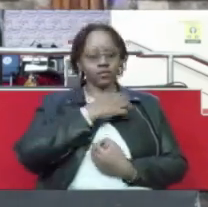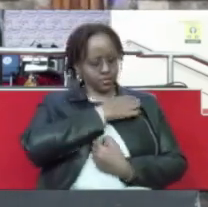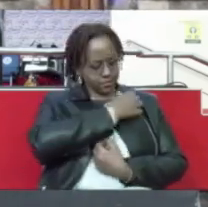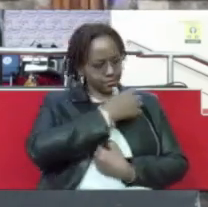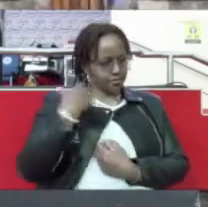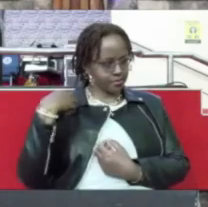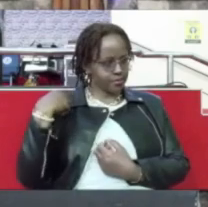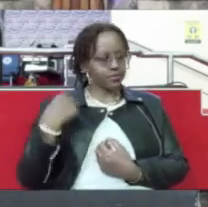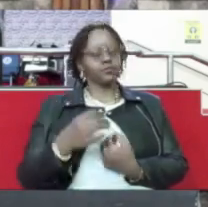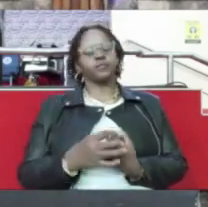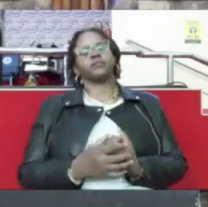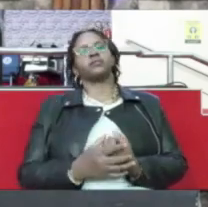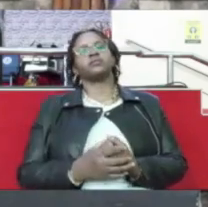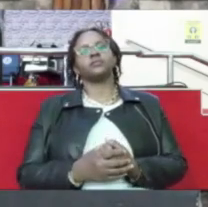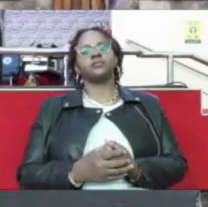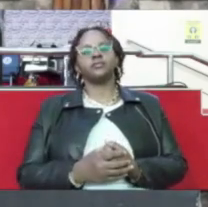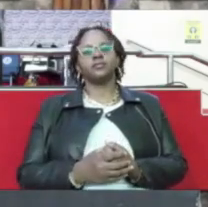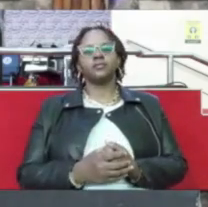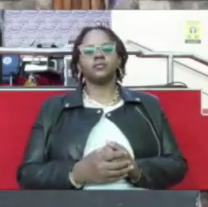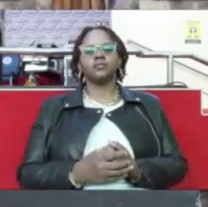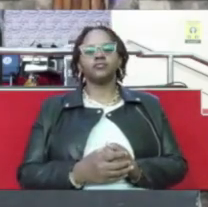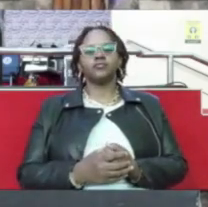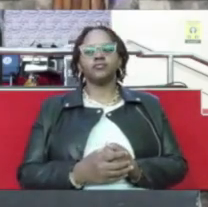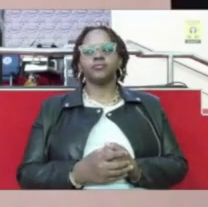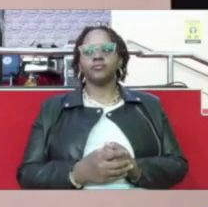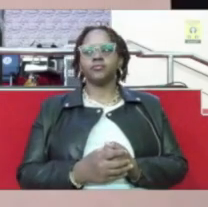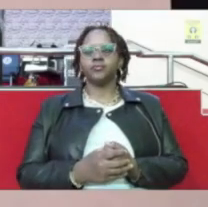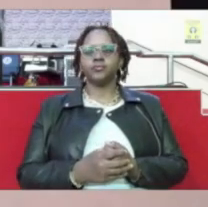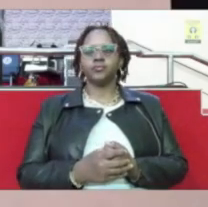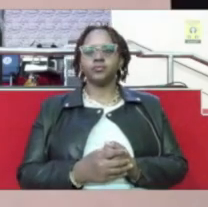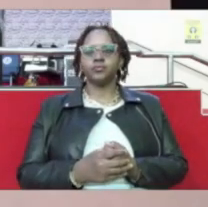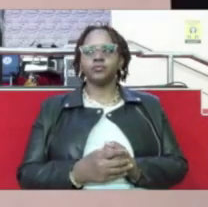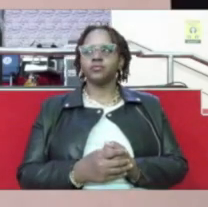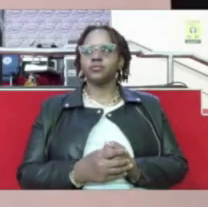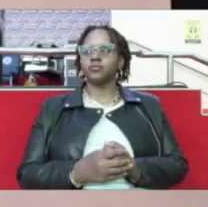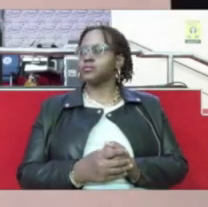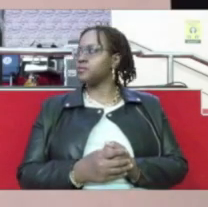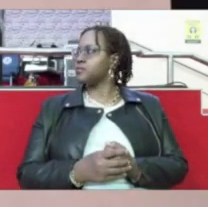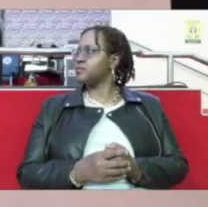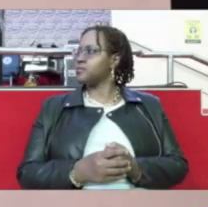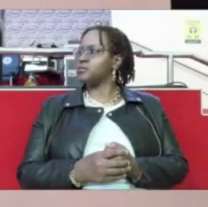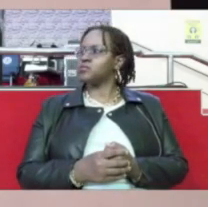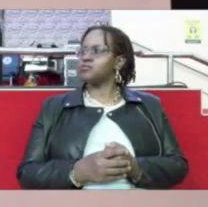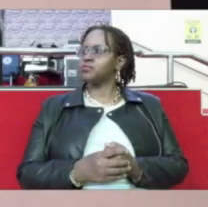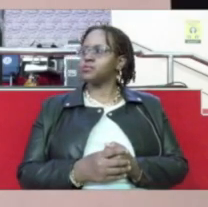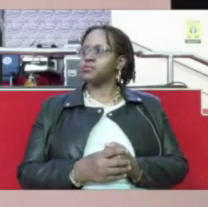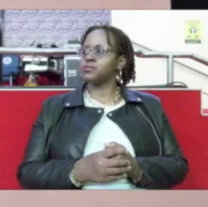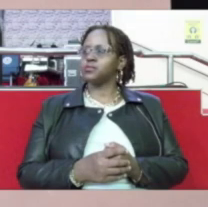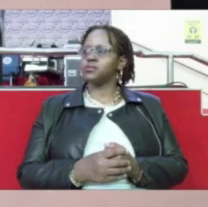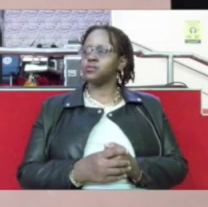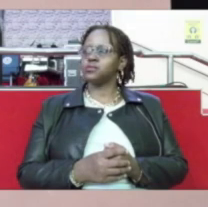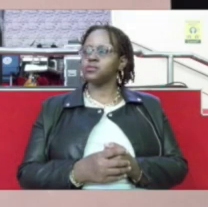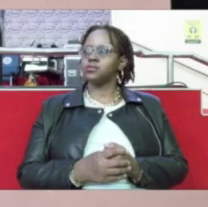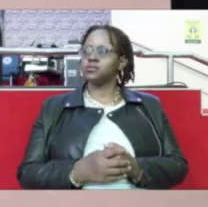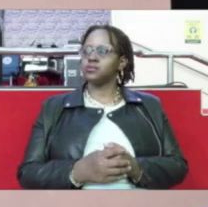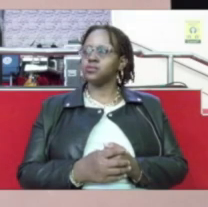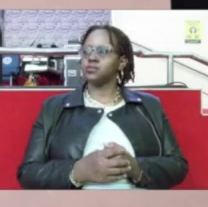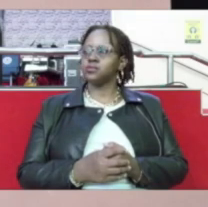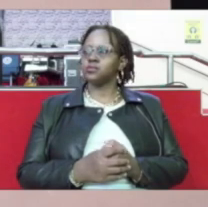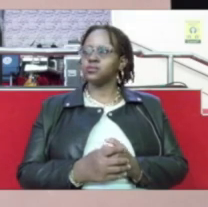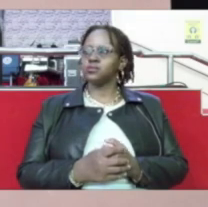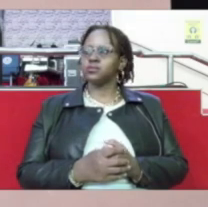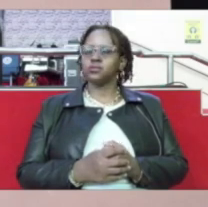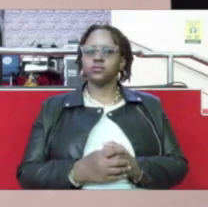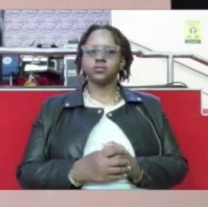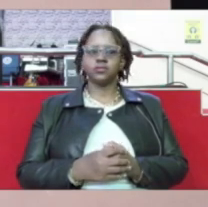na kitu cha kuvaa. And there's something that each and every one of us here can afford. And I want us to give it to our neighbors right now. You